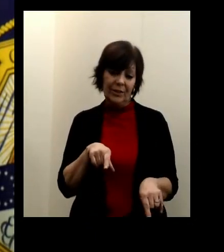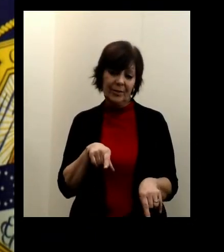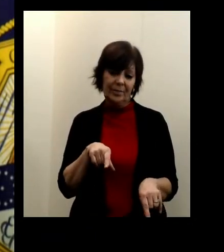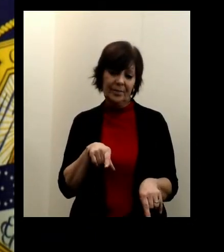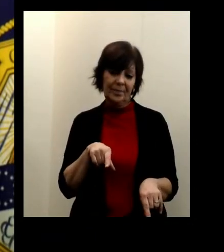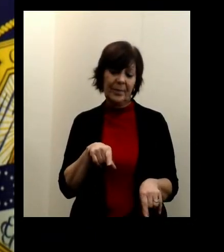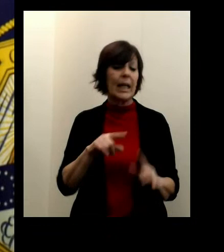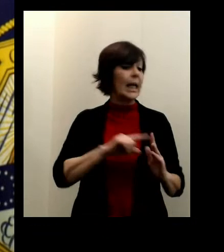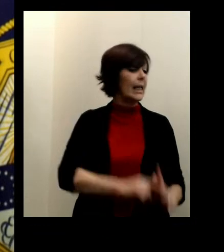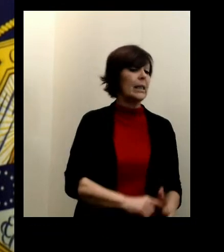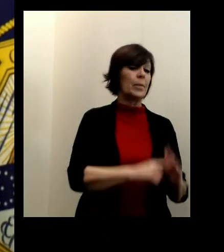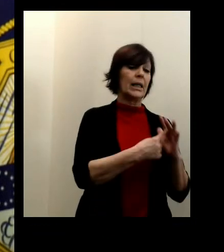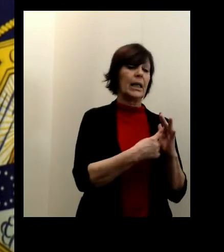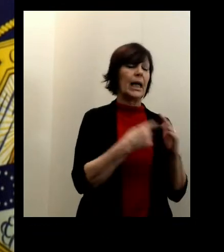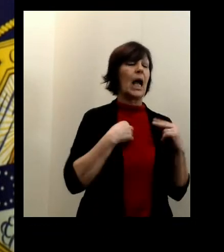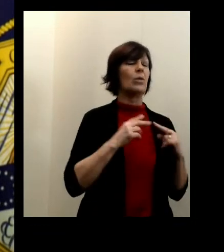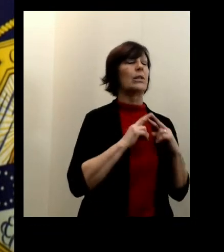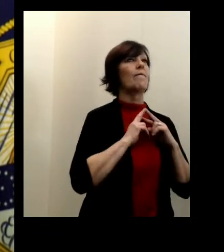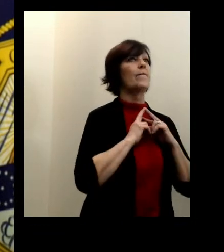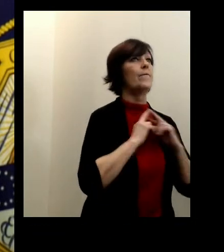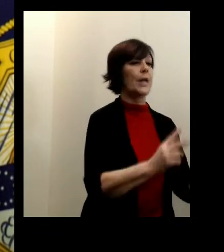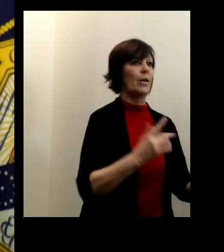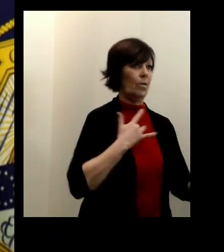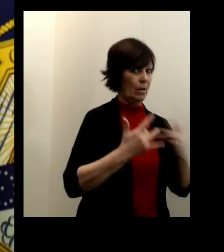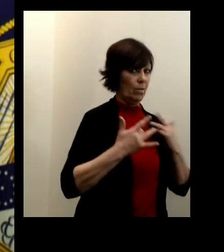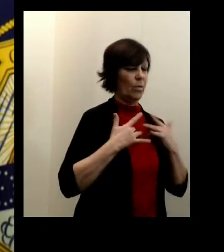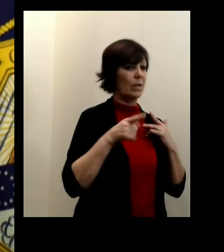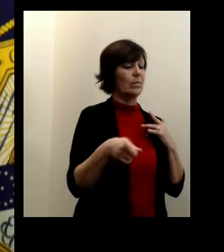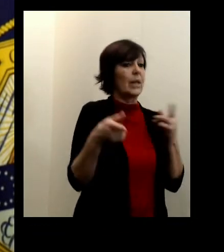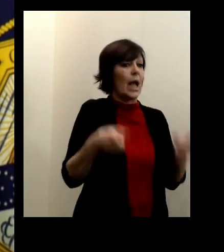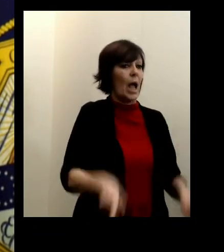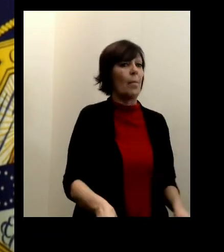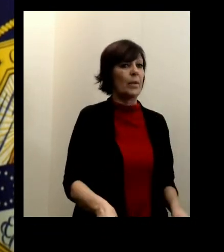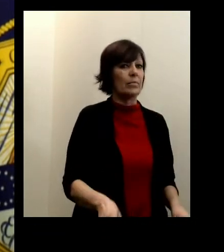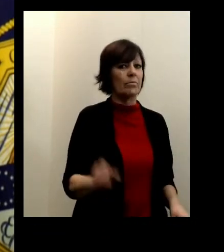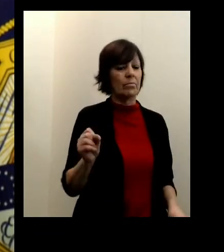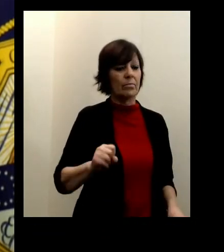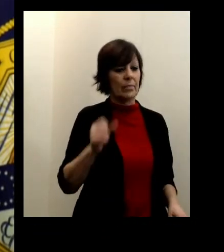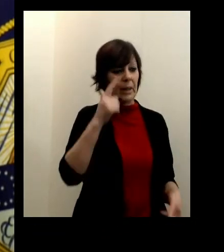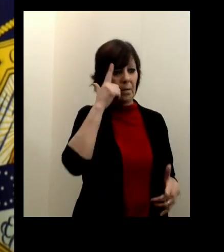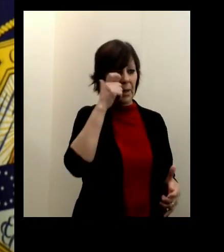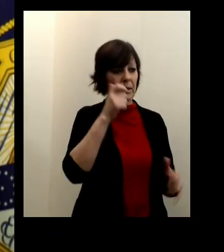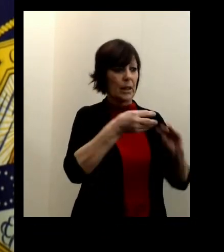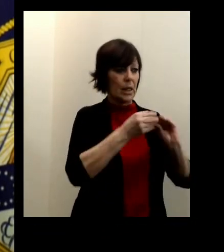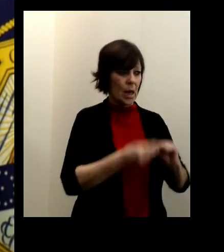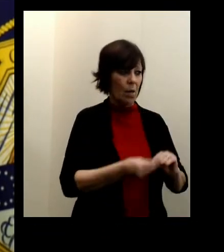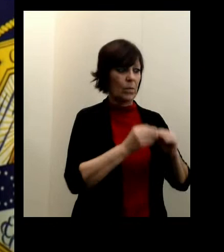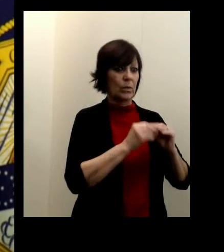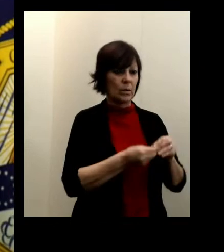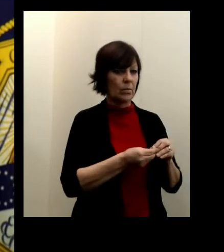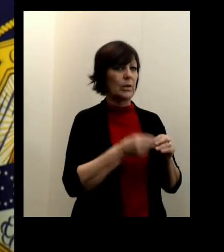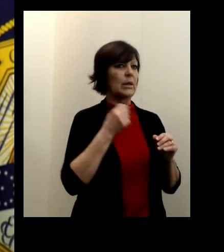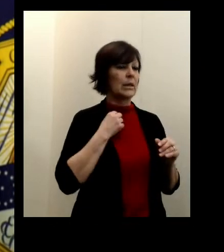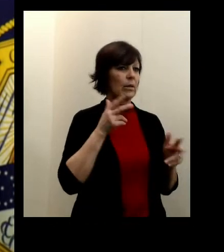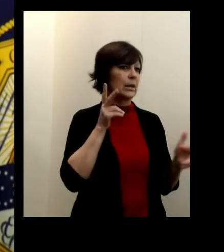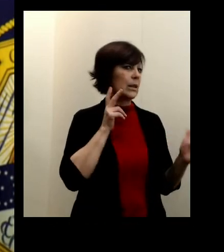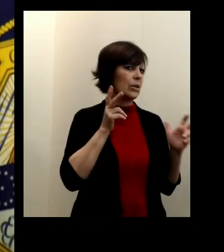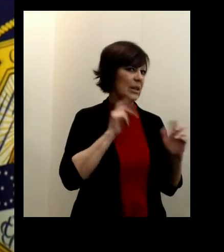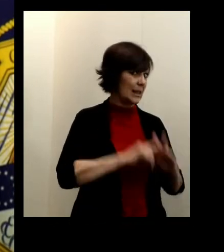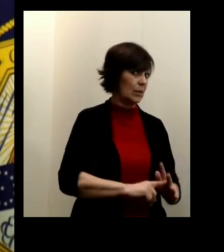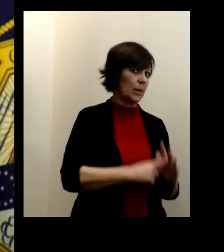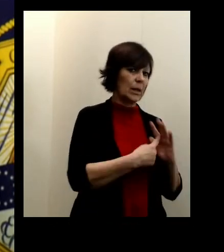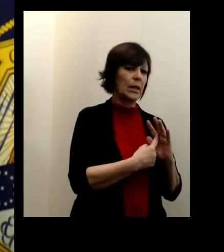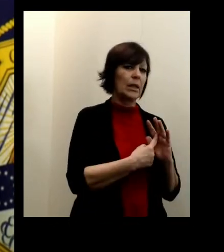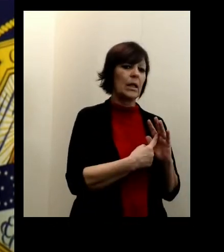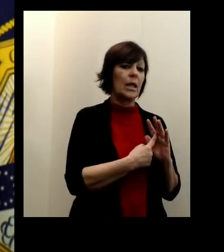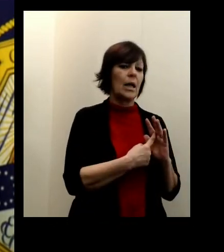early on, I was very worried that we'd be in this position because of the statistics and the projections. I